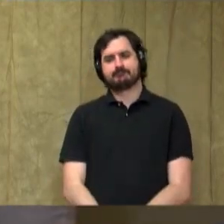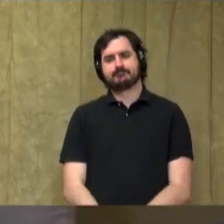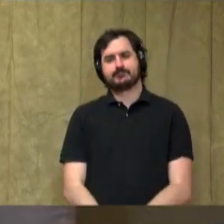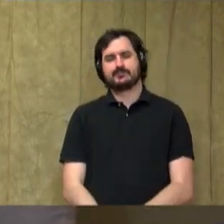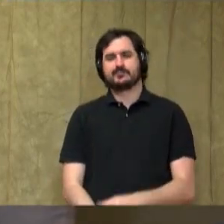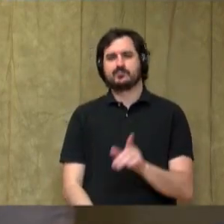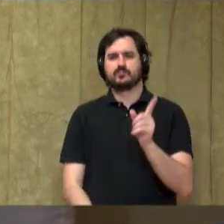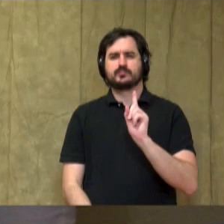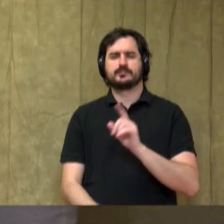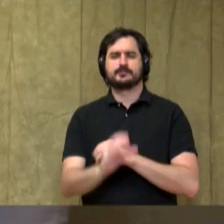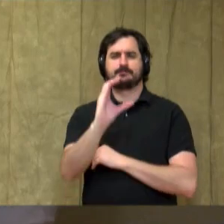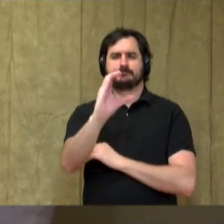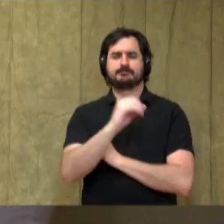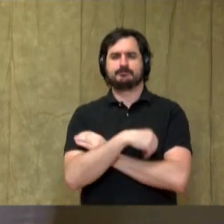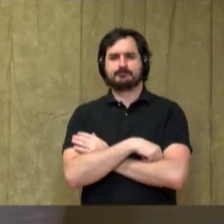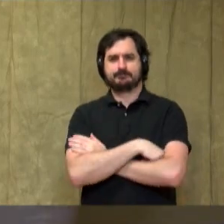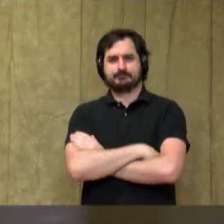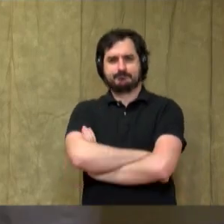where is C?